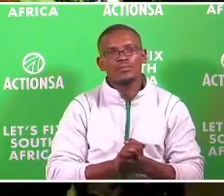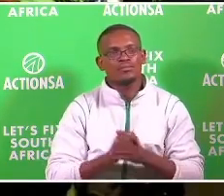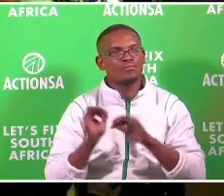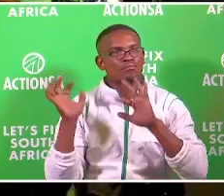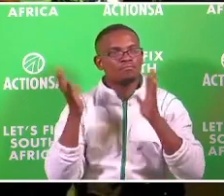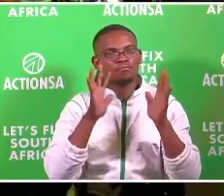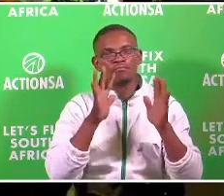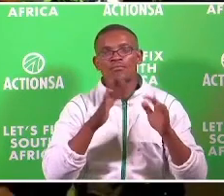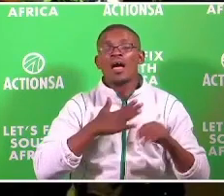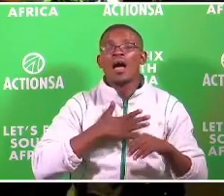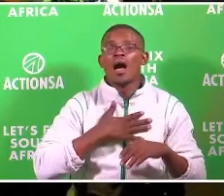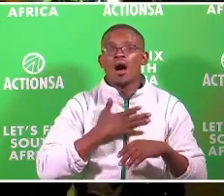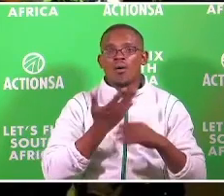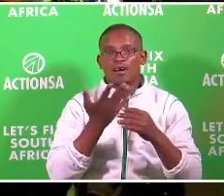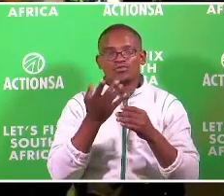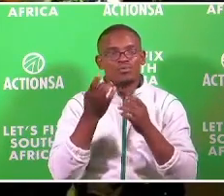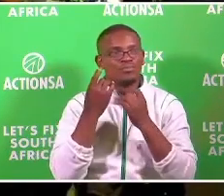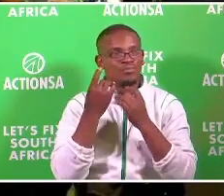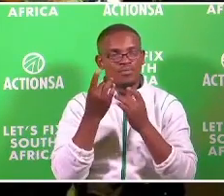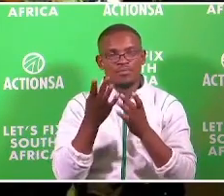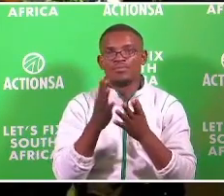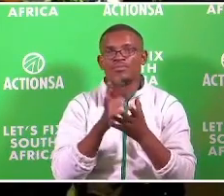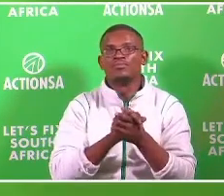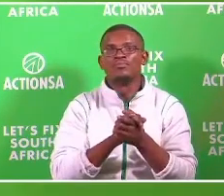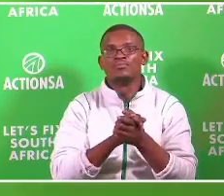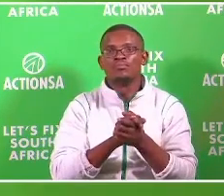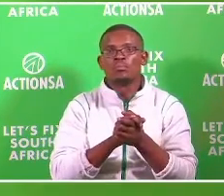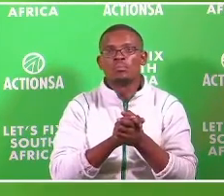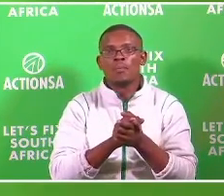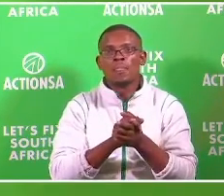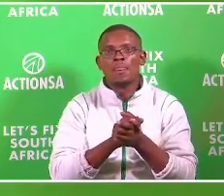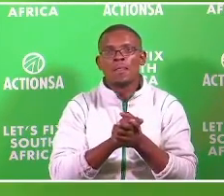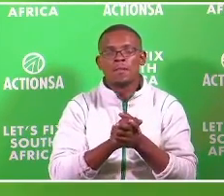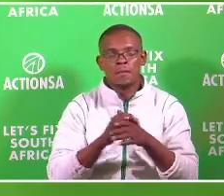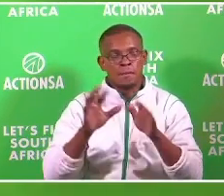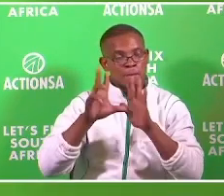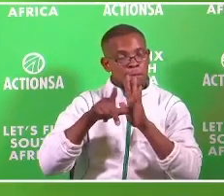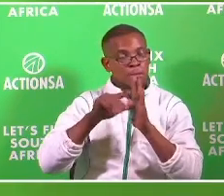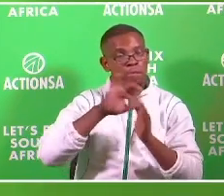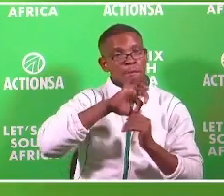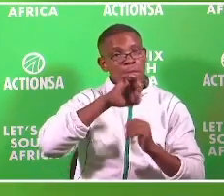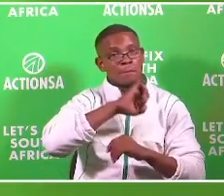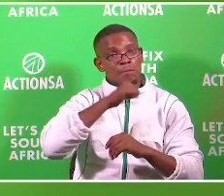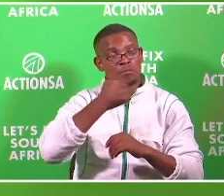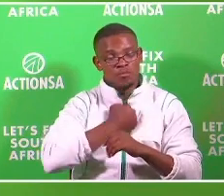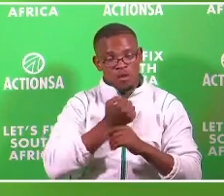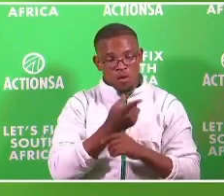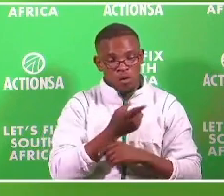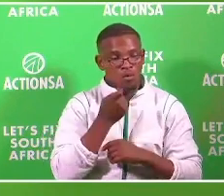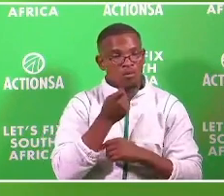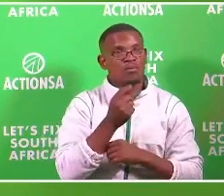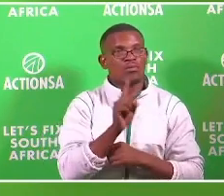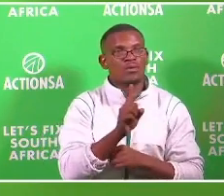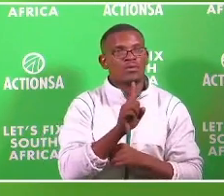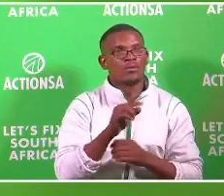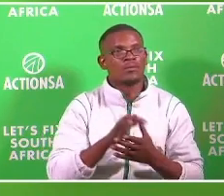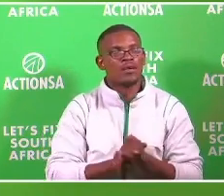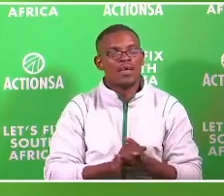I just want you please to note this. Our policy is called what?